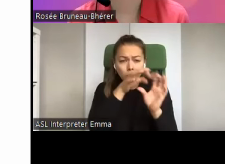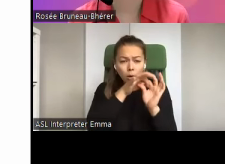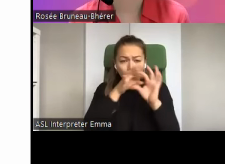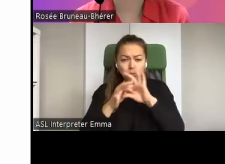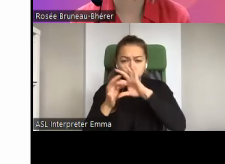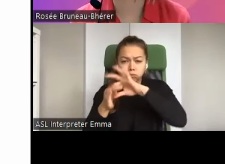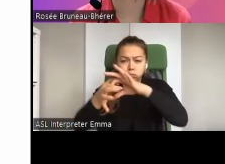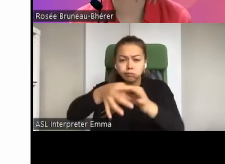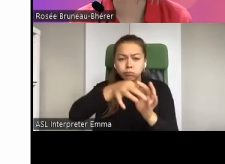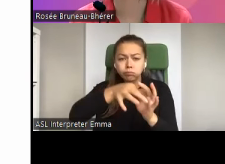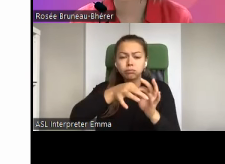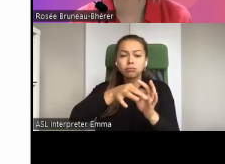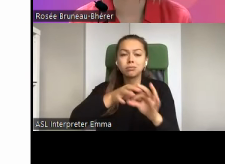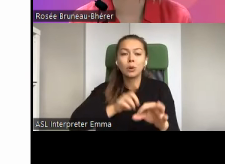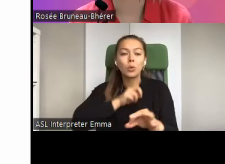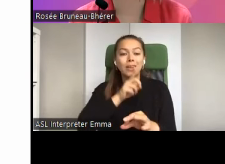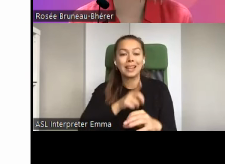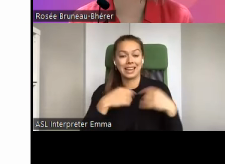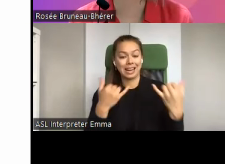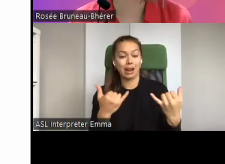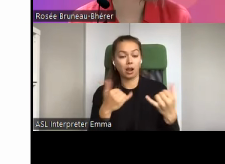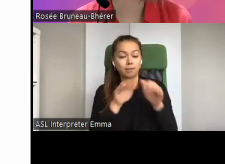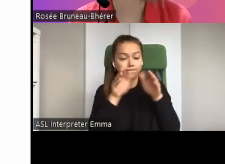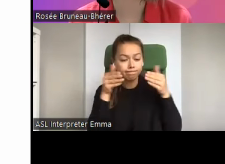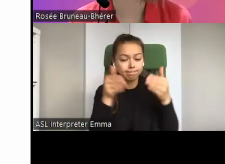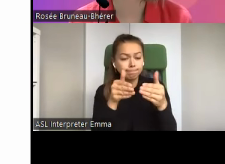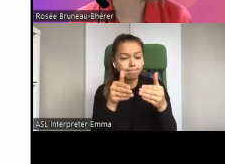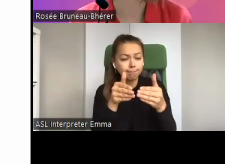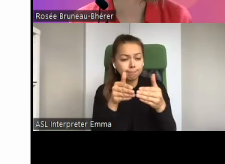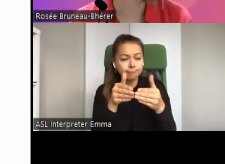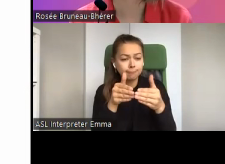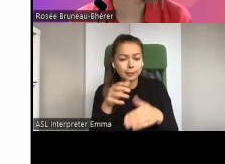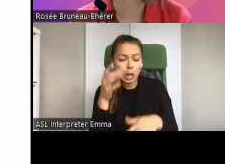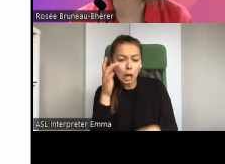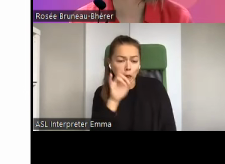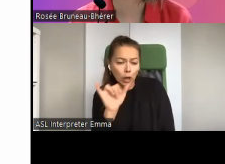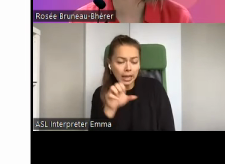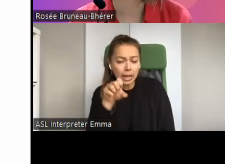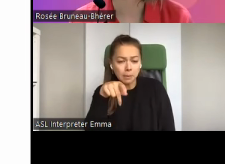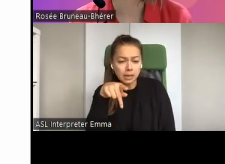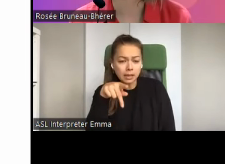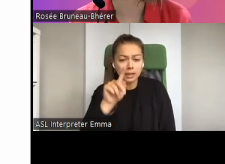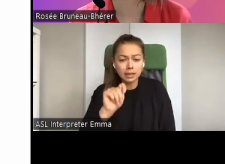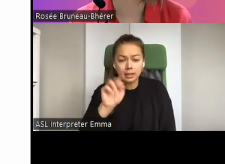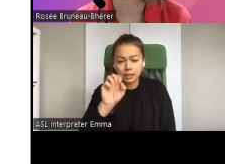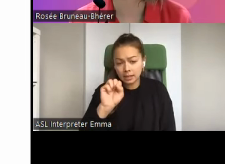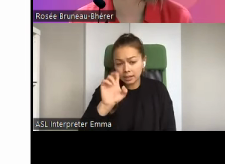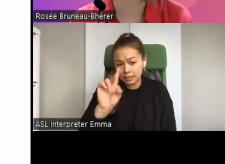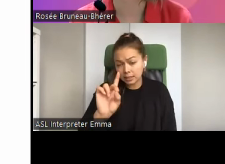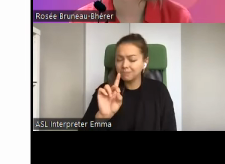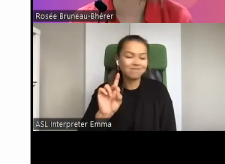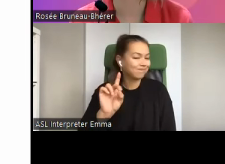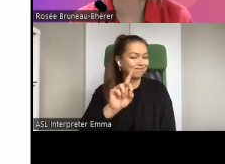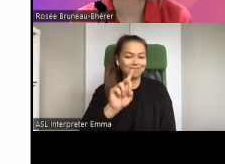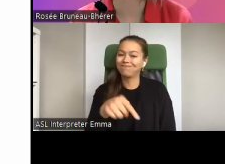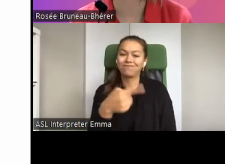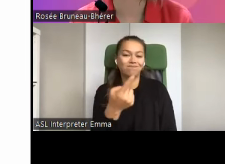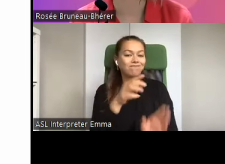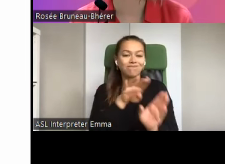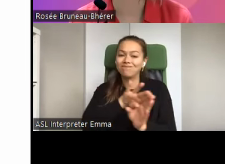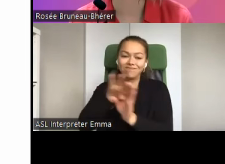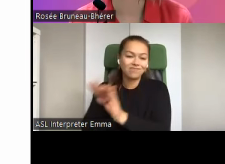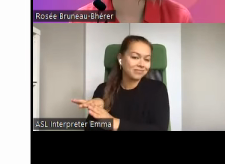of PTSD. And I think if there's an important message to remember is that what extent we have to